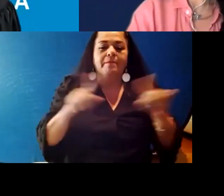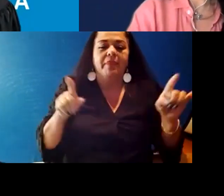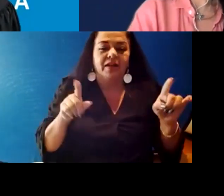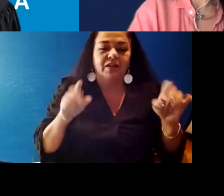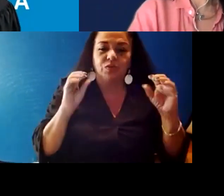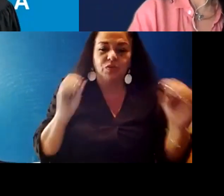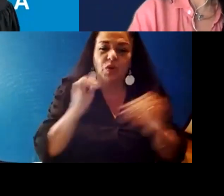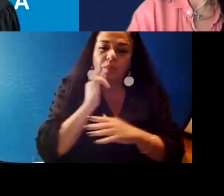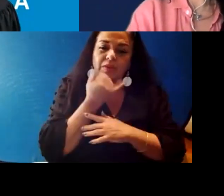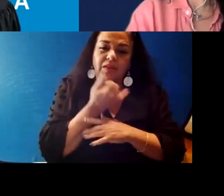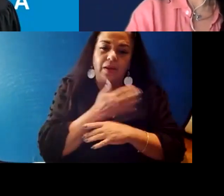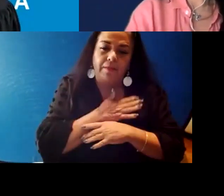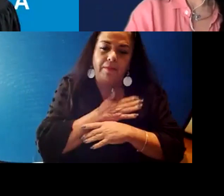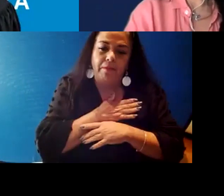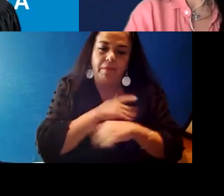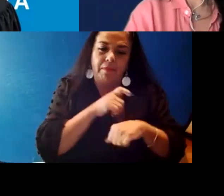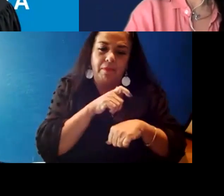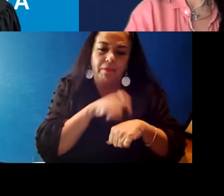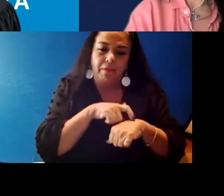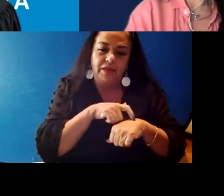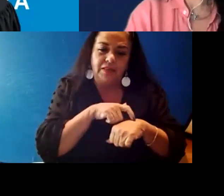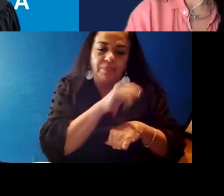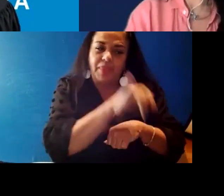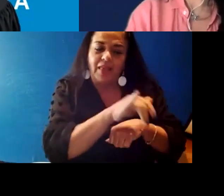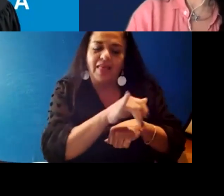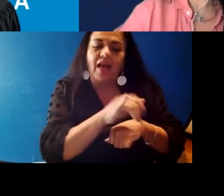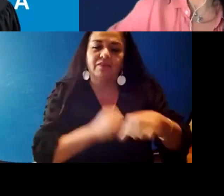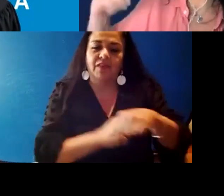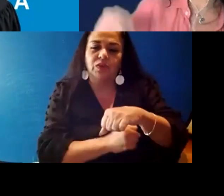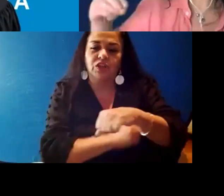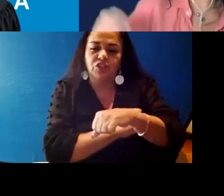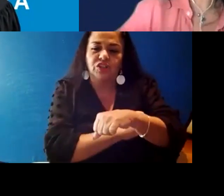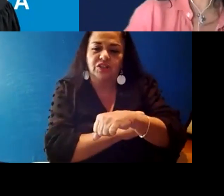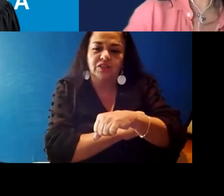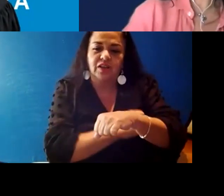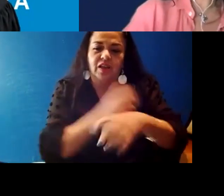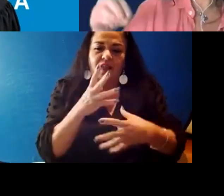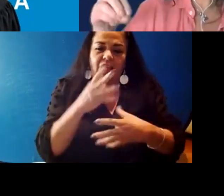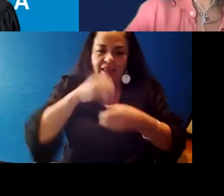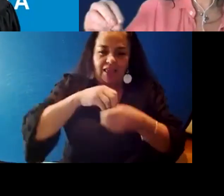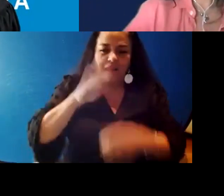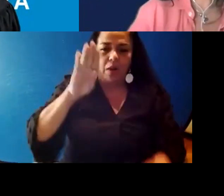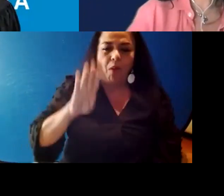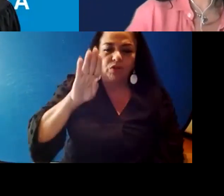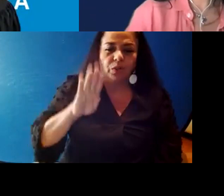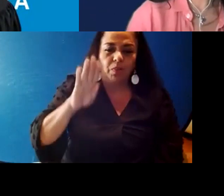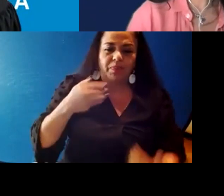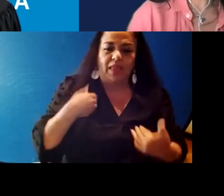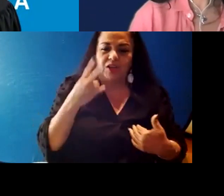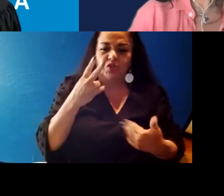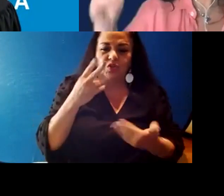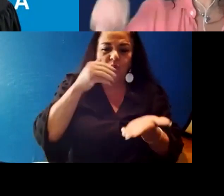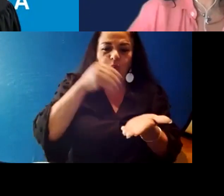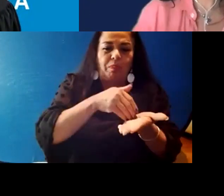no mistake that my time at the Annie E. Casey Foundation, a national foundation in Baltimore that had a $2 billion